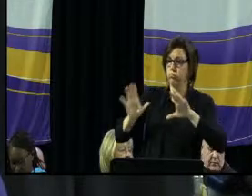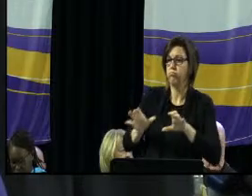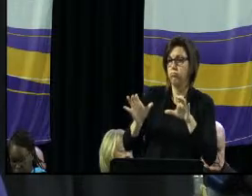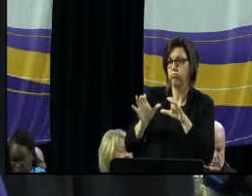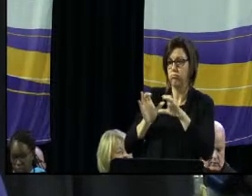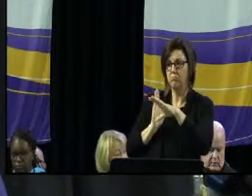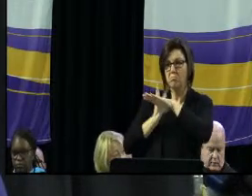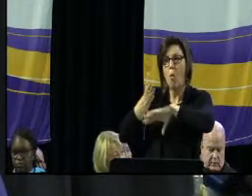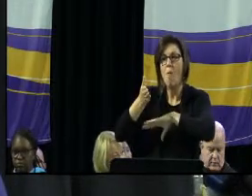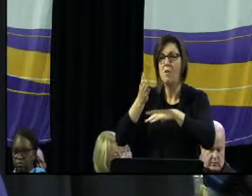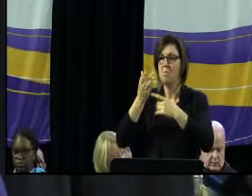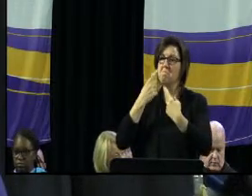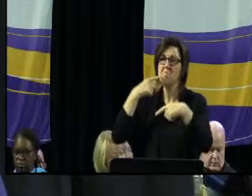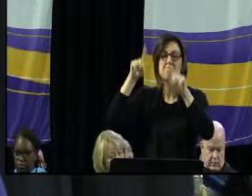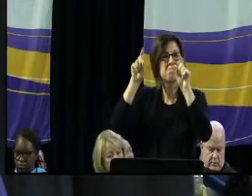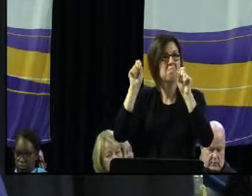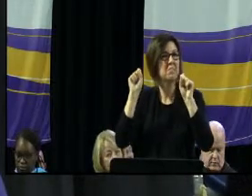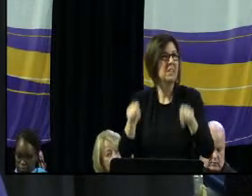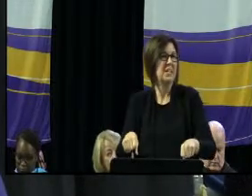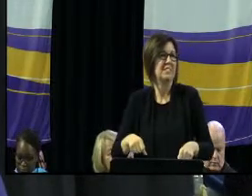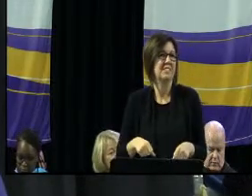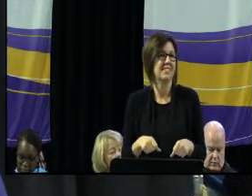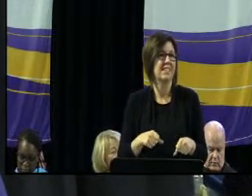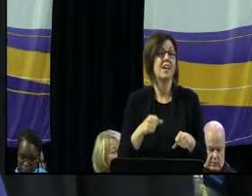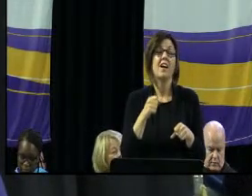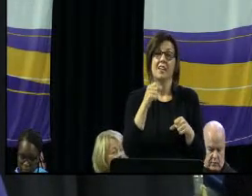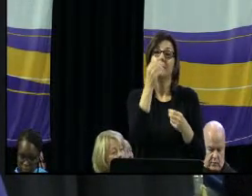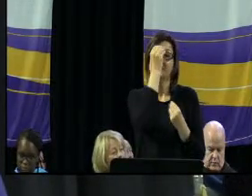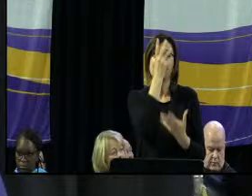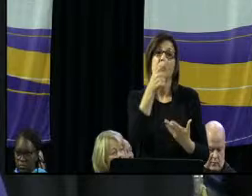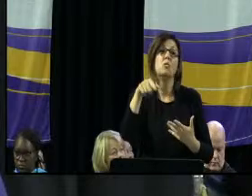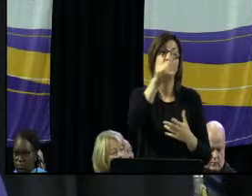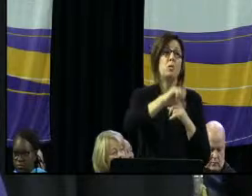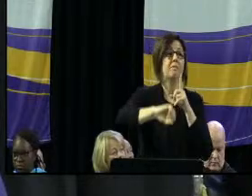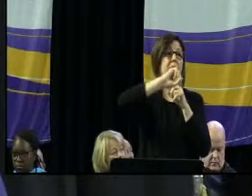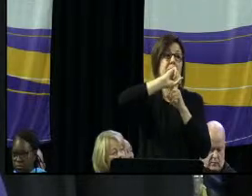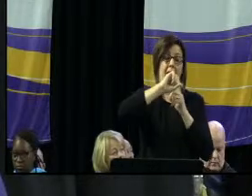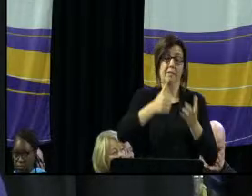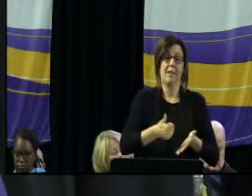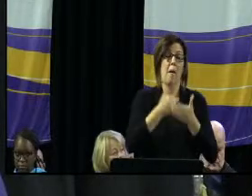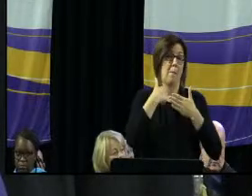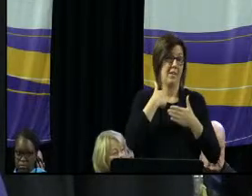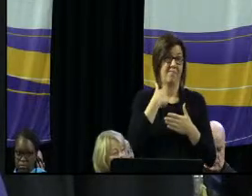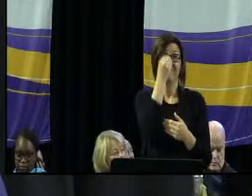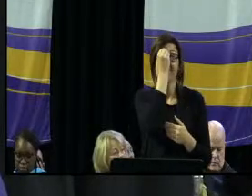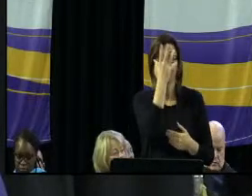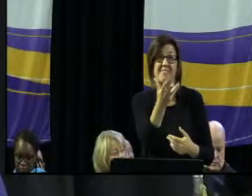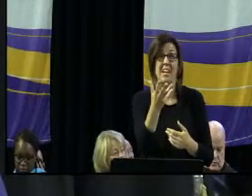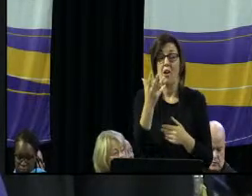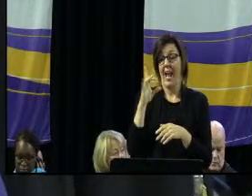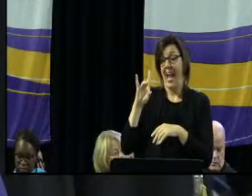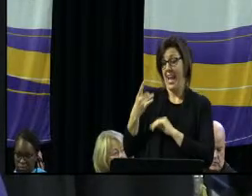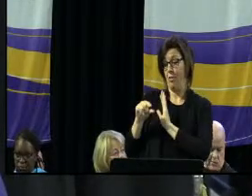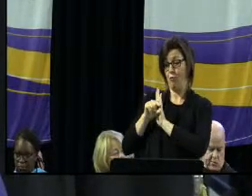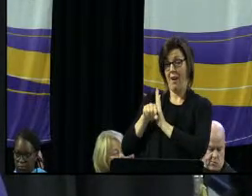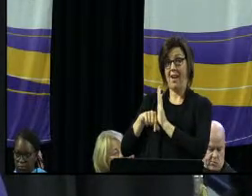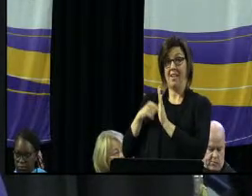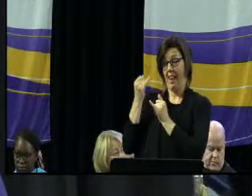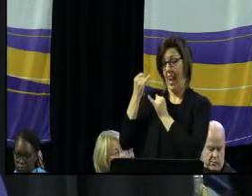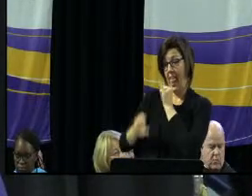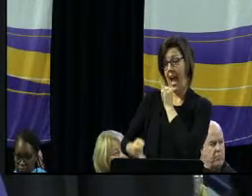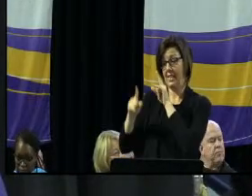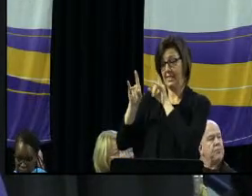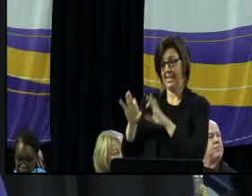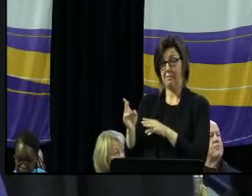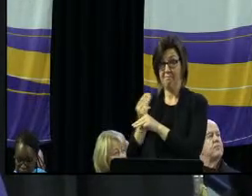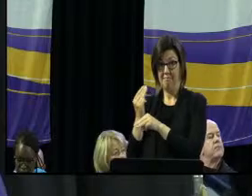but I can attest to just how impactful everyone here has been on me. I finished the eighth grade with a 40 on my final math exam, and